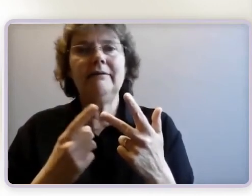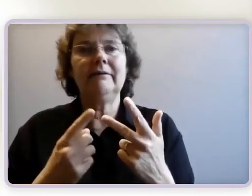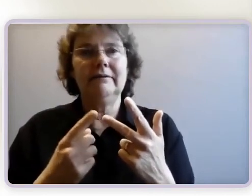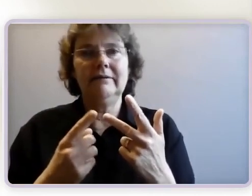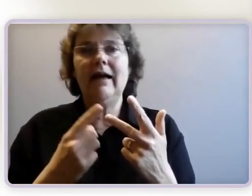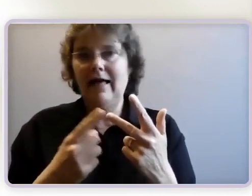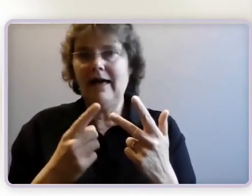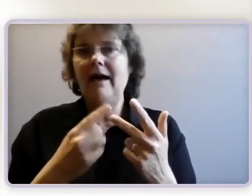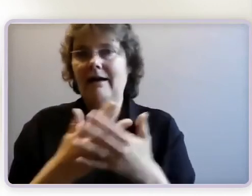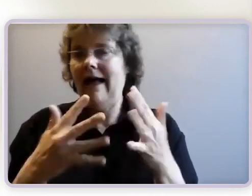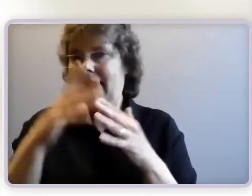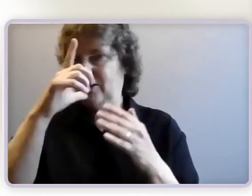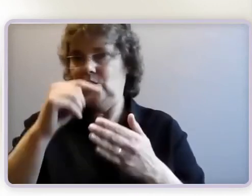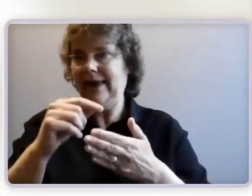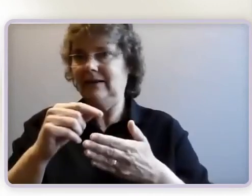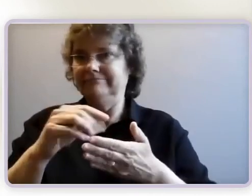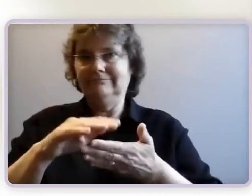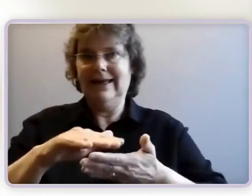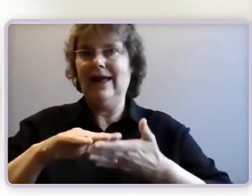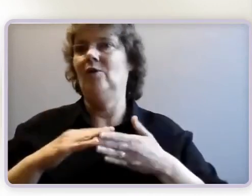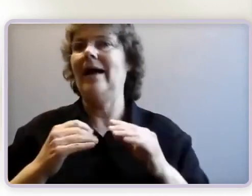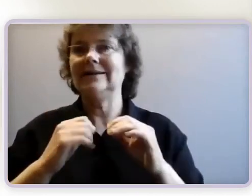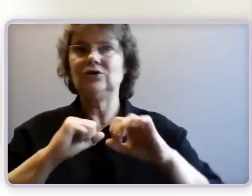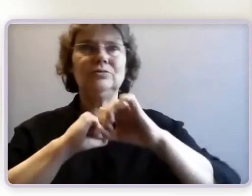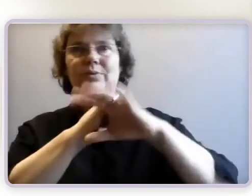promote ourselves, we have a range of fact sheets